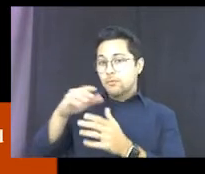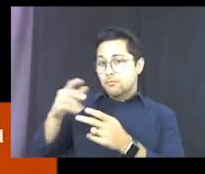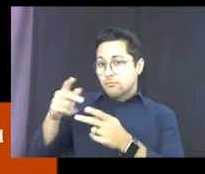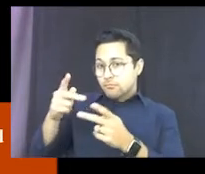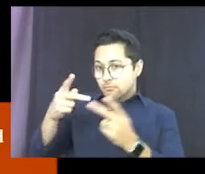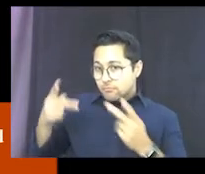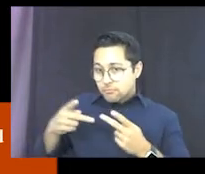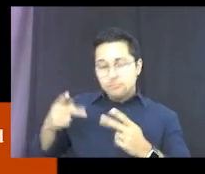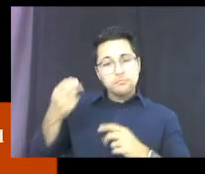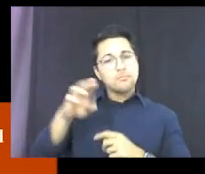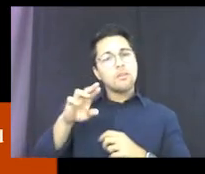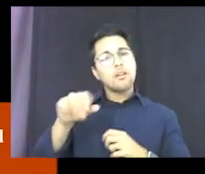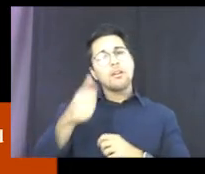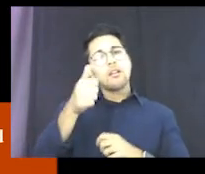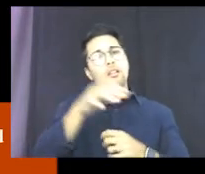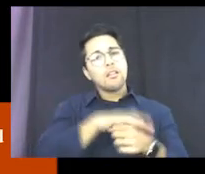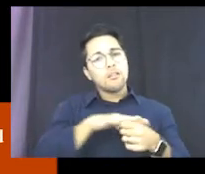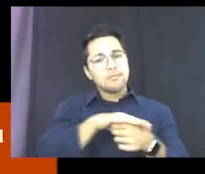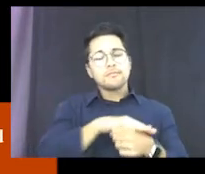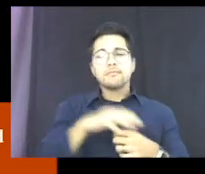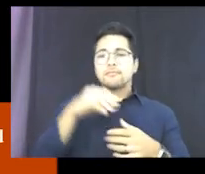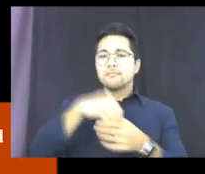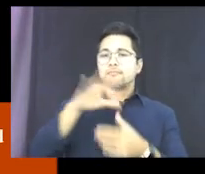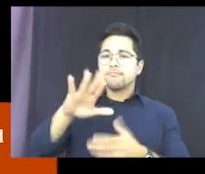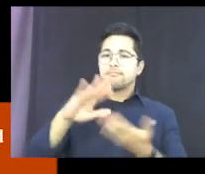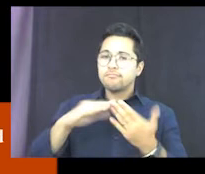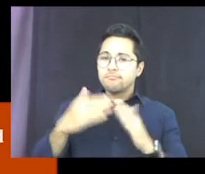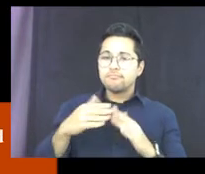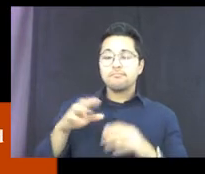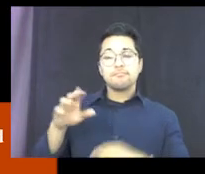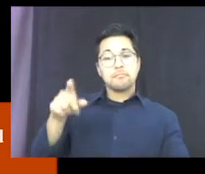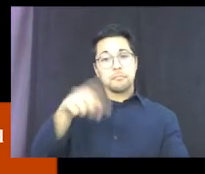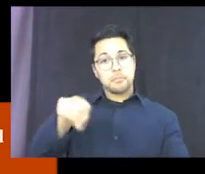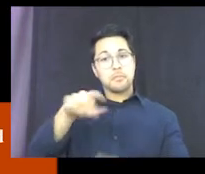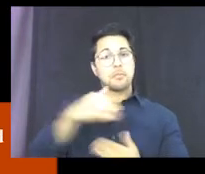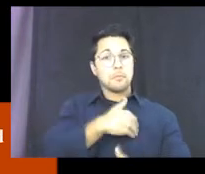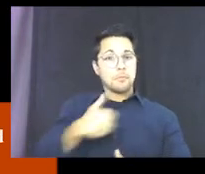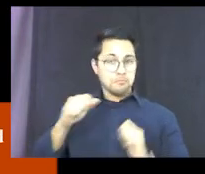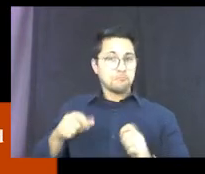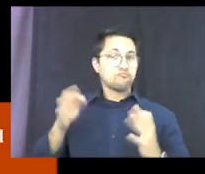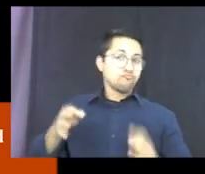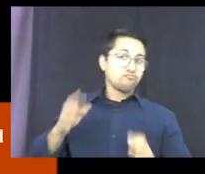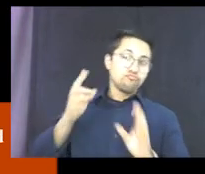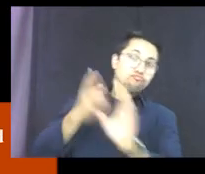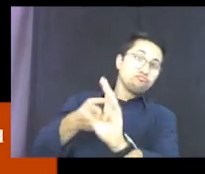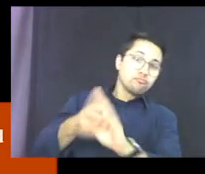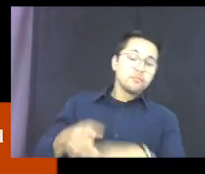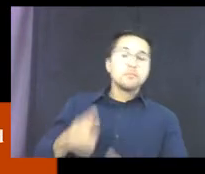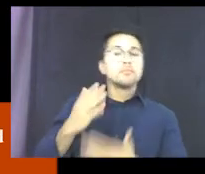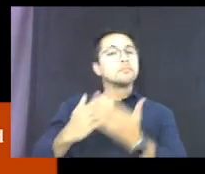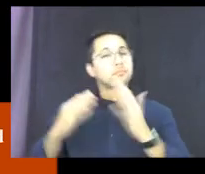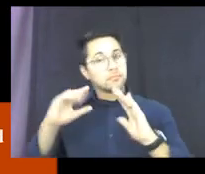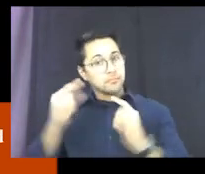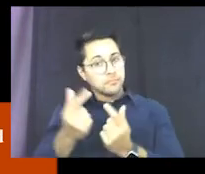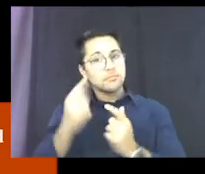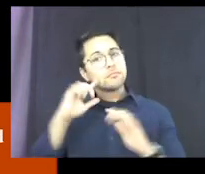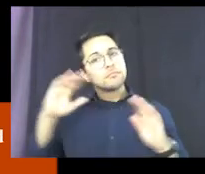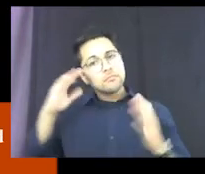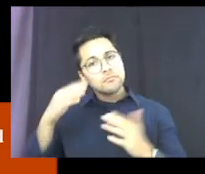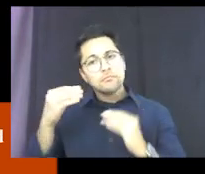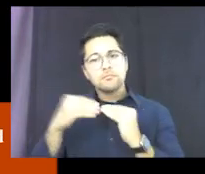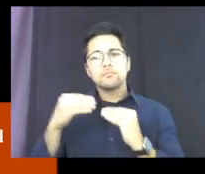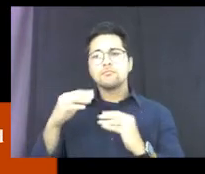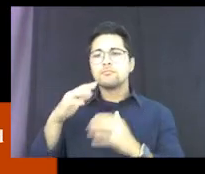other locations within their community that their members can choose to participate in. Some groups will focus more